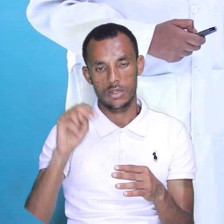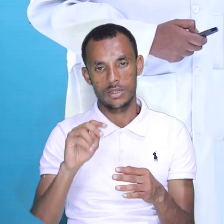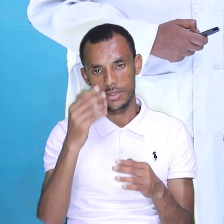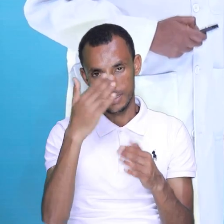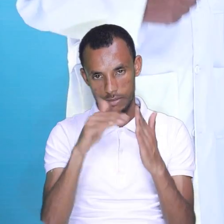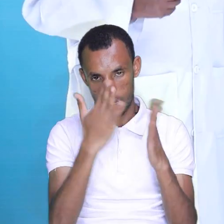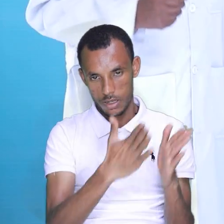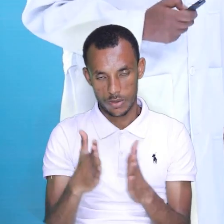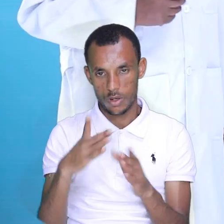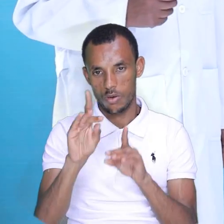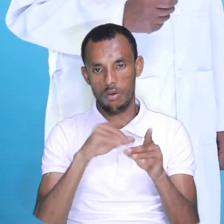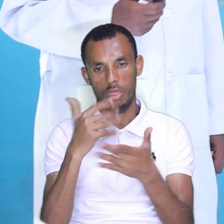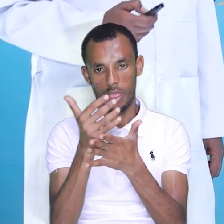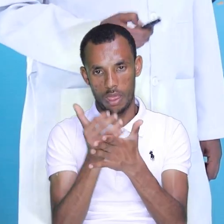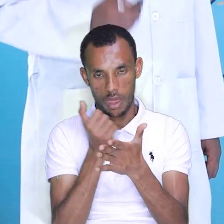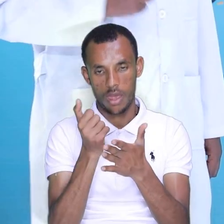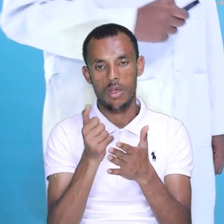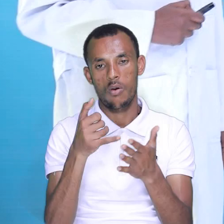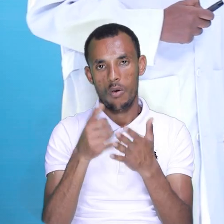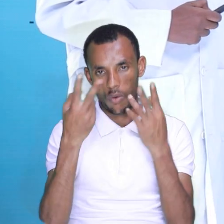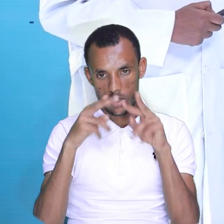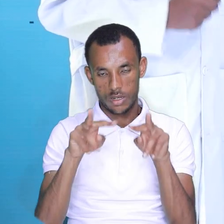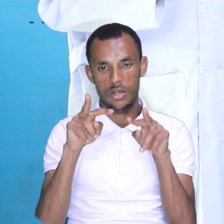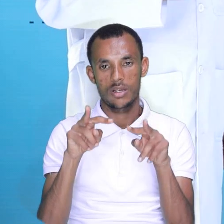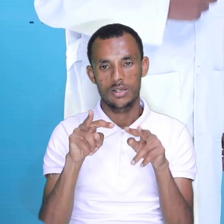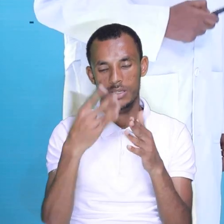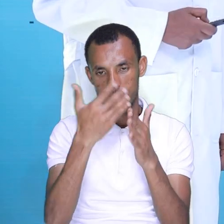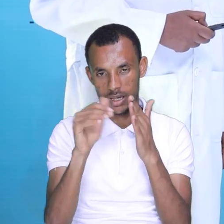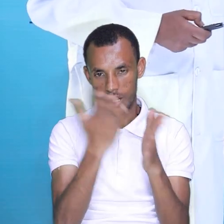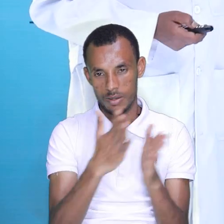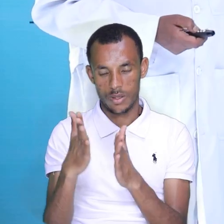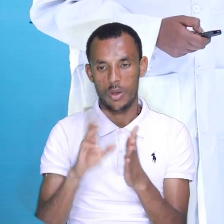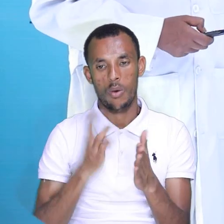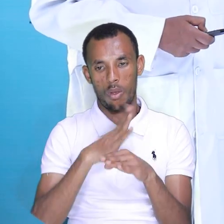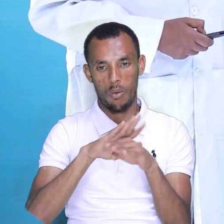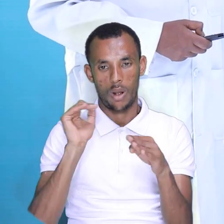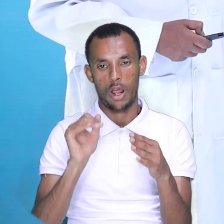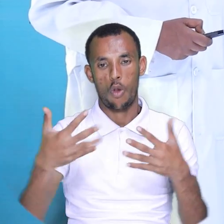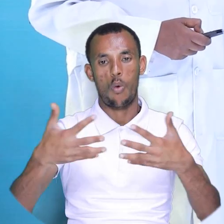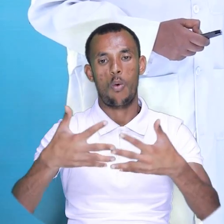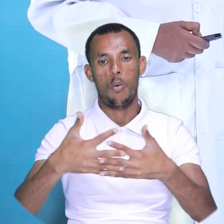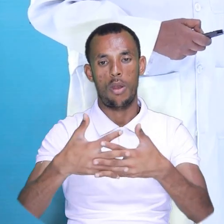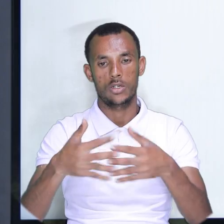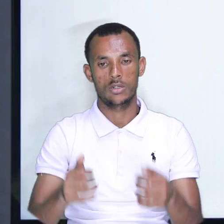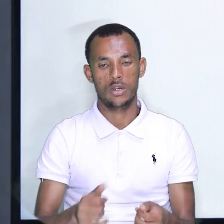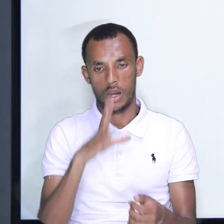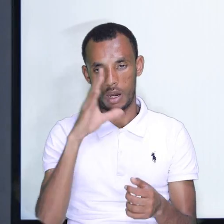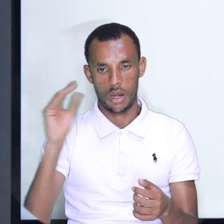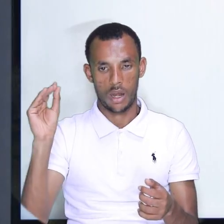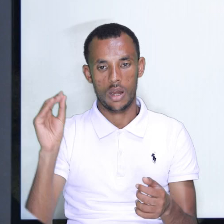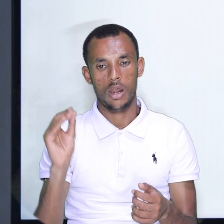arrangements do not take order into consideration. Such arrangements, we call that combinations.